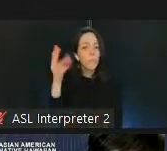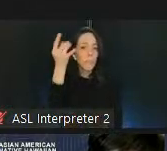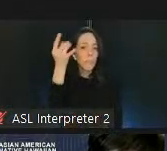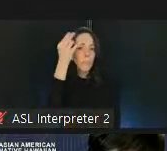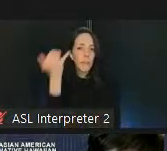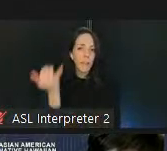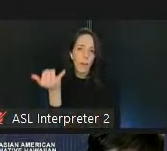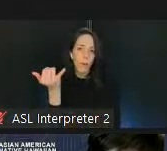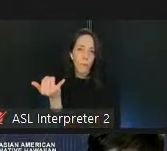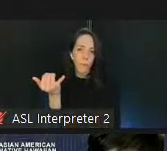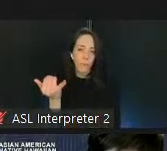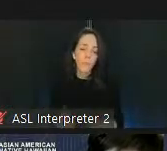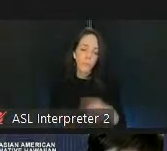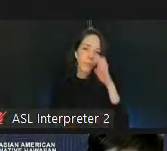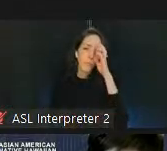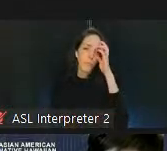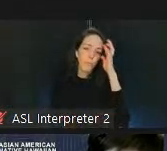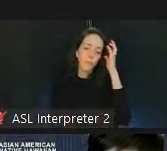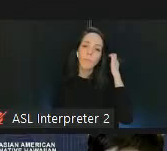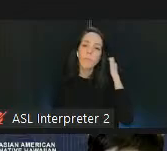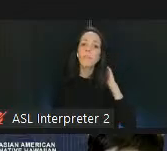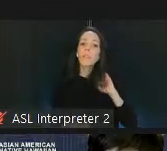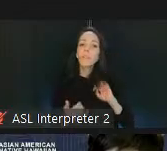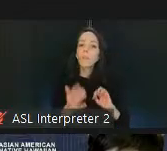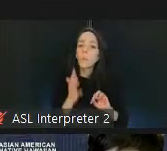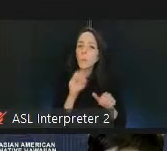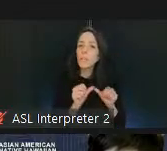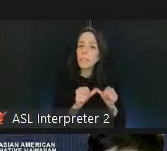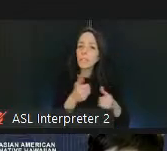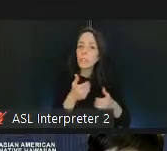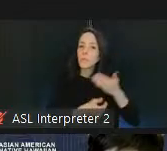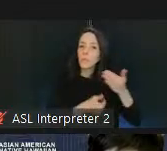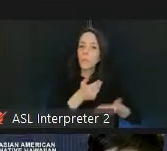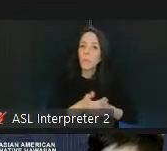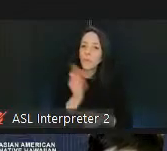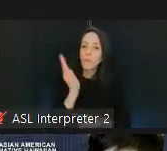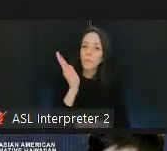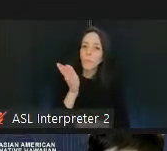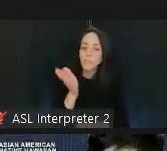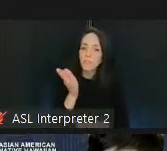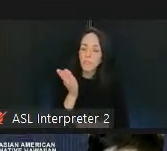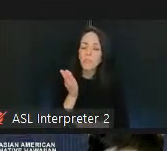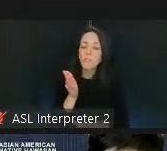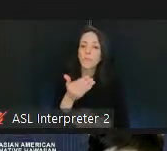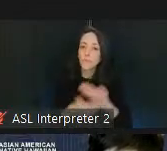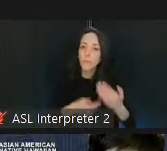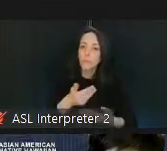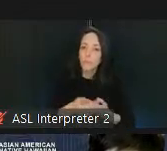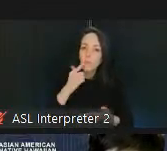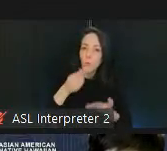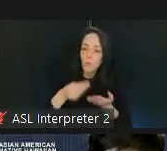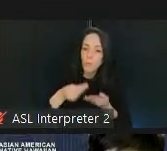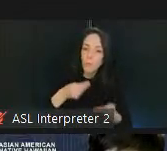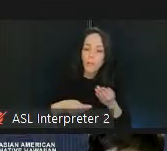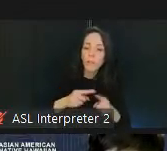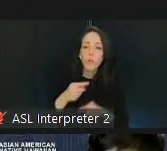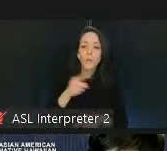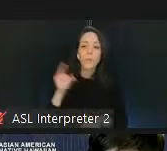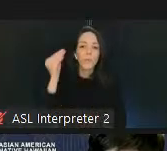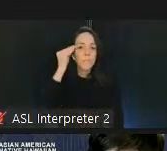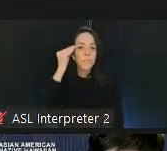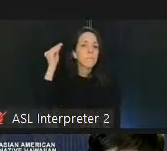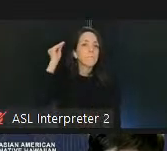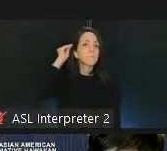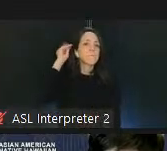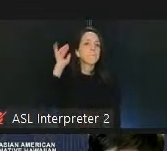early on so that as we go through the budget presentation process, everyone will have an opportunity to kind